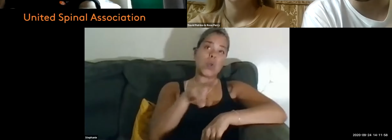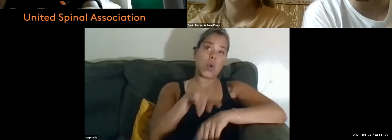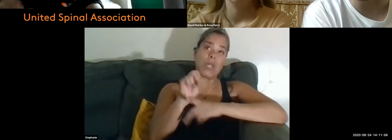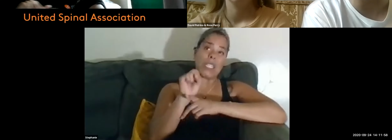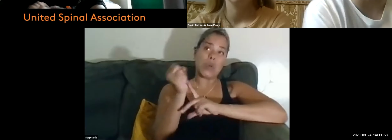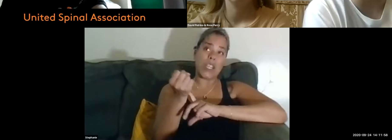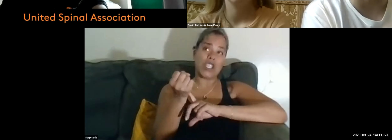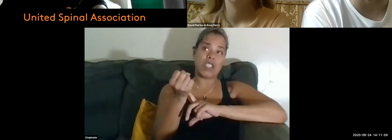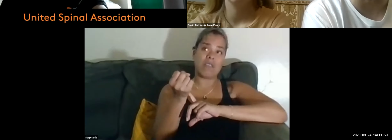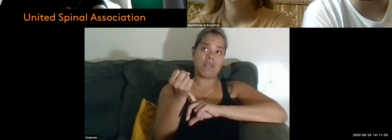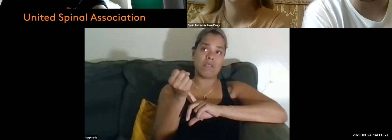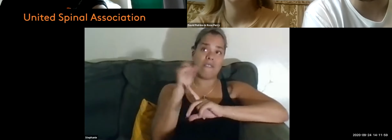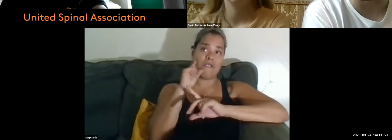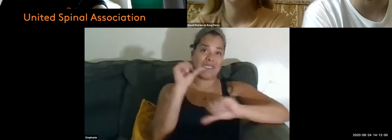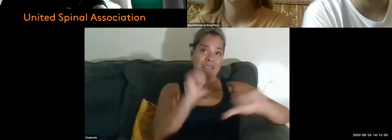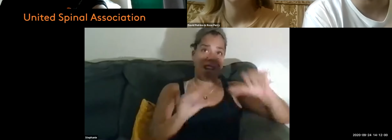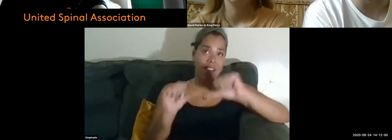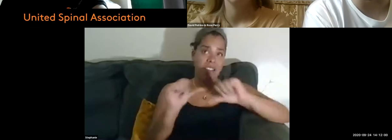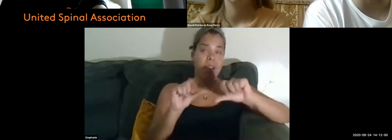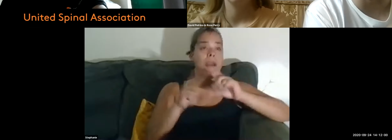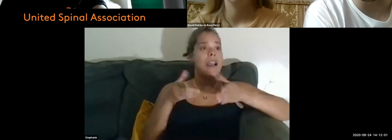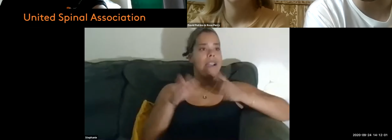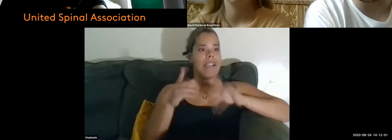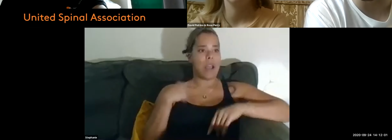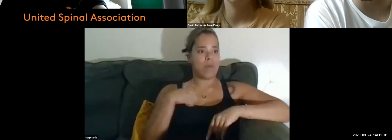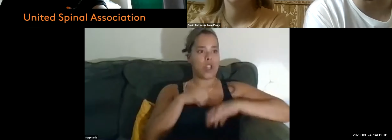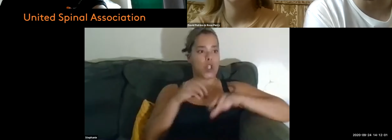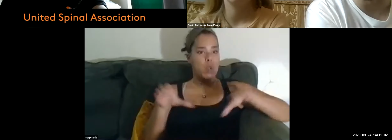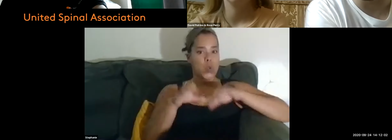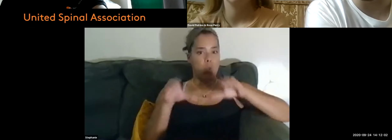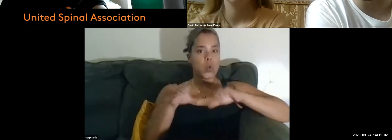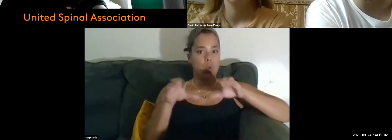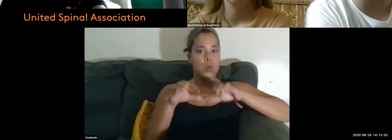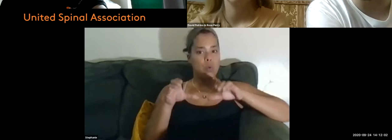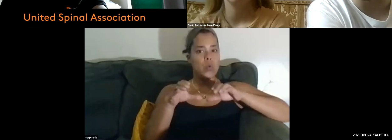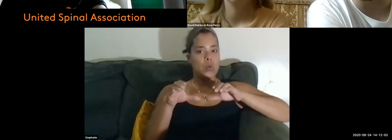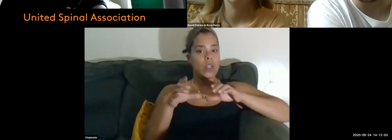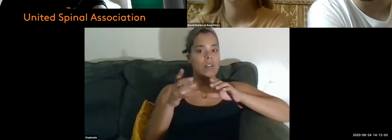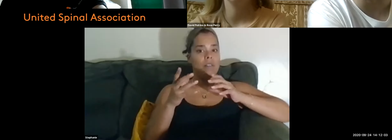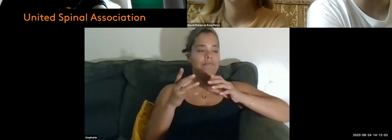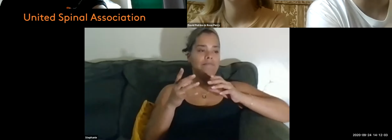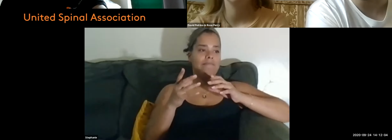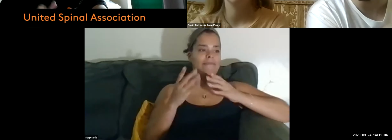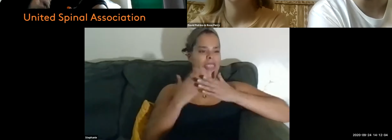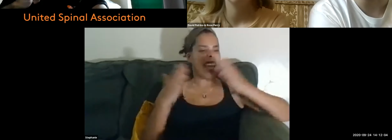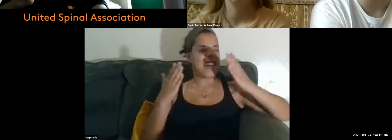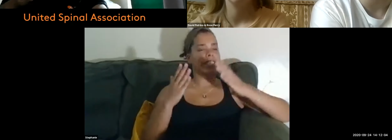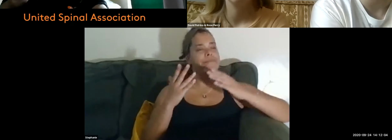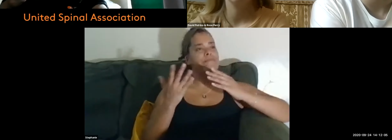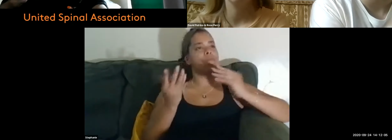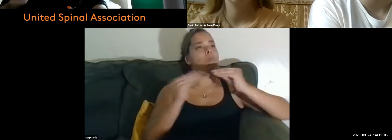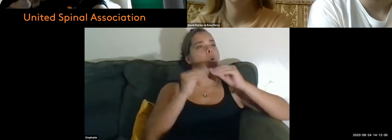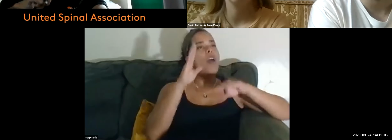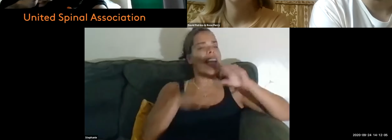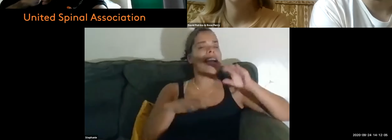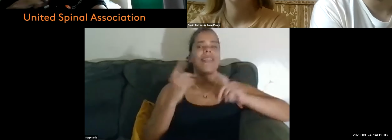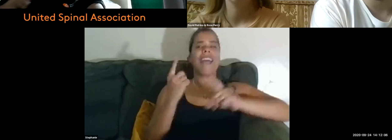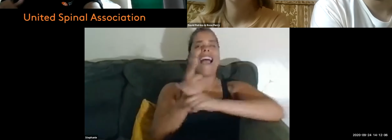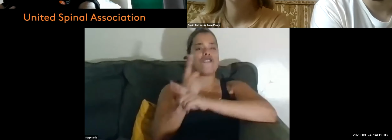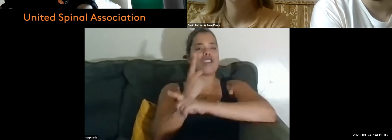things differently. It allows us to do things faster than the average scientific lab. I'm going to come back to